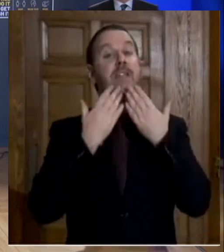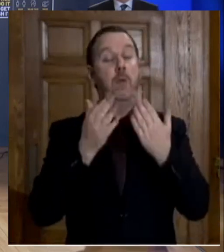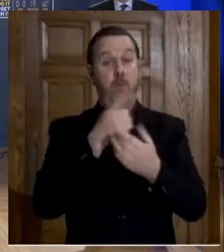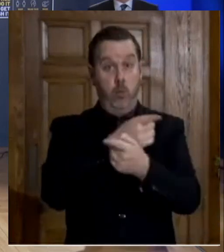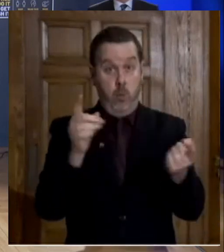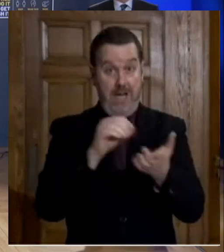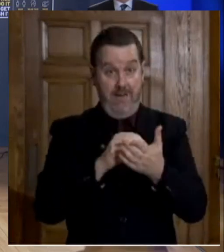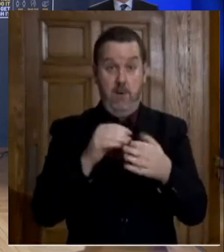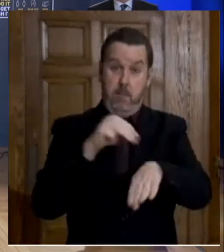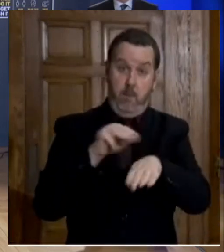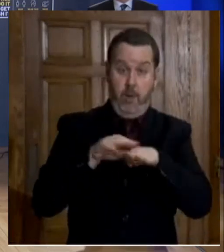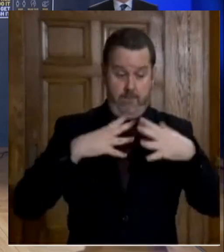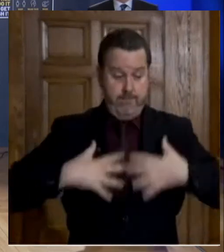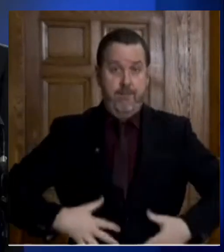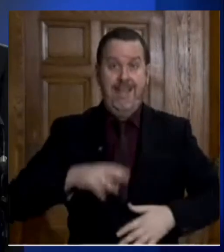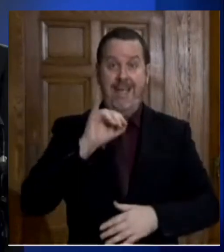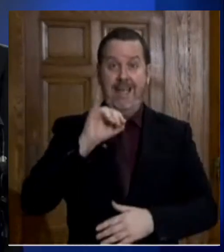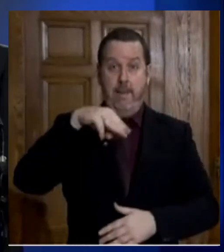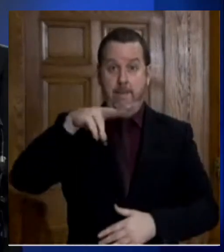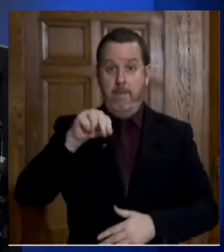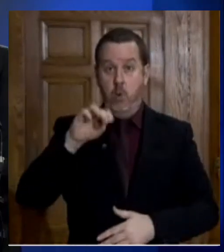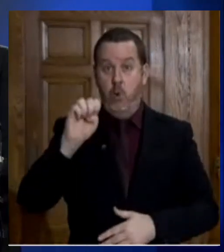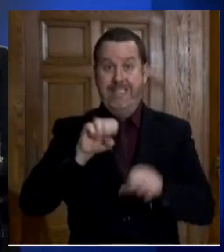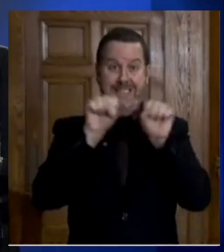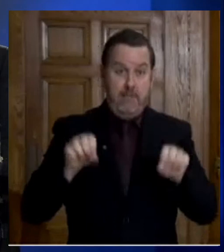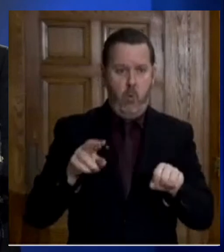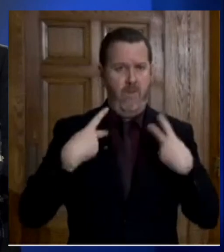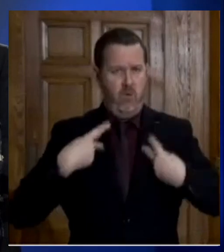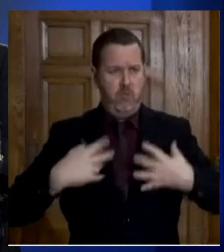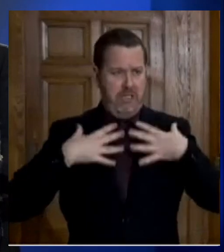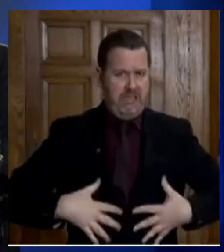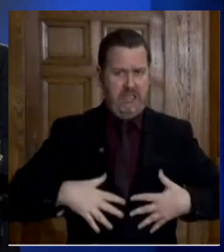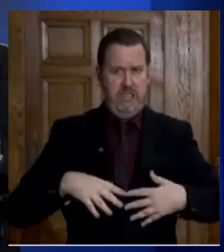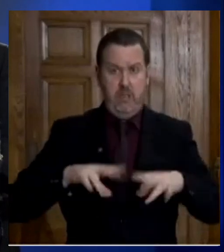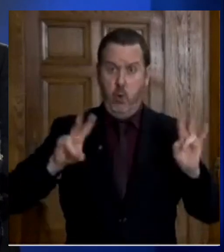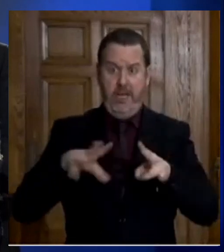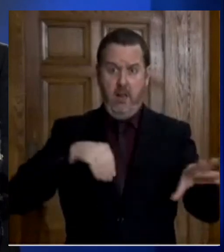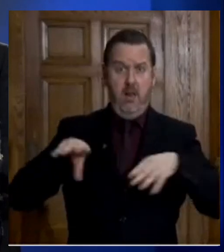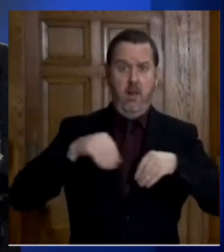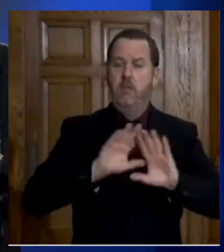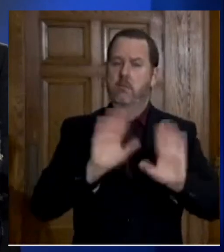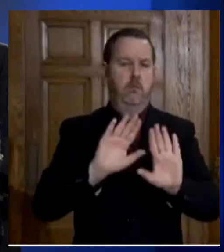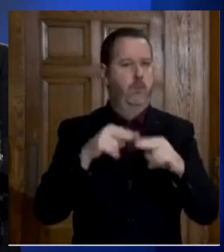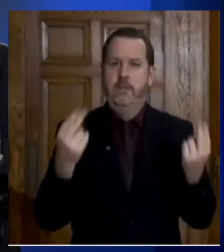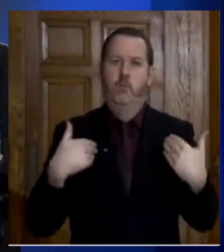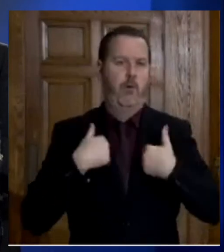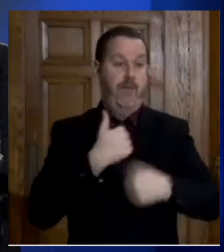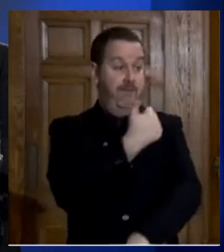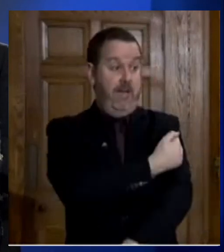immunocompromised or those who are clinically extremely vulnerable, they need have no concerns about the safety of this